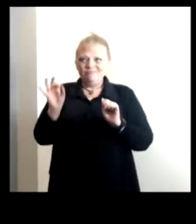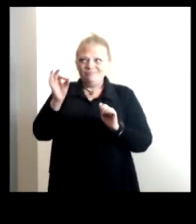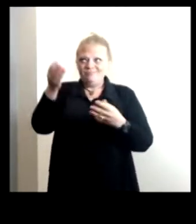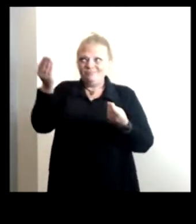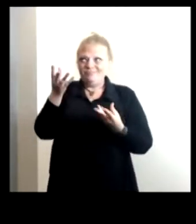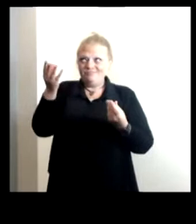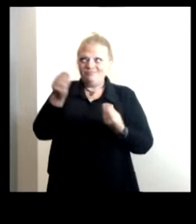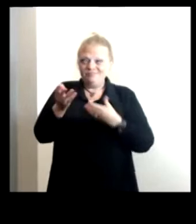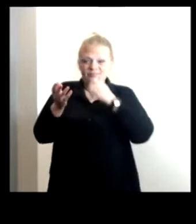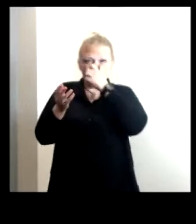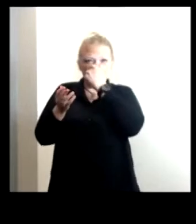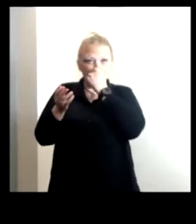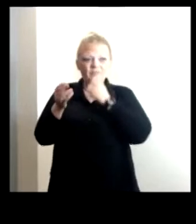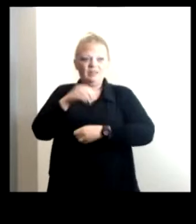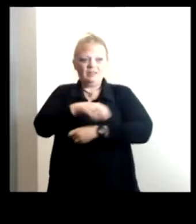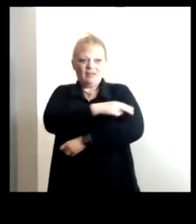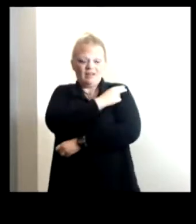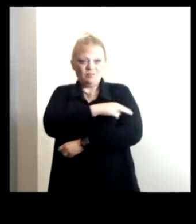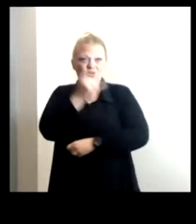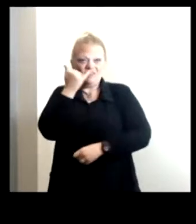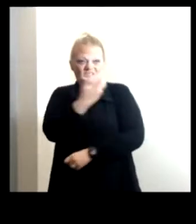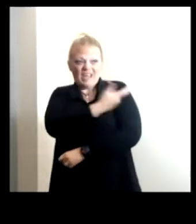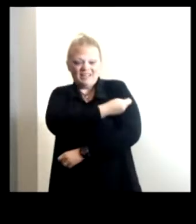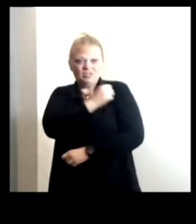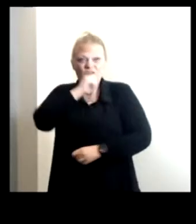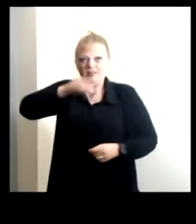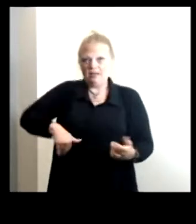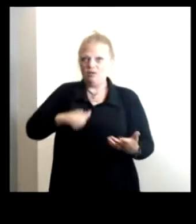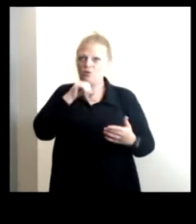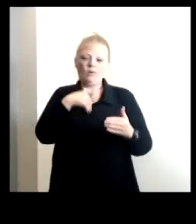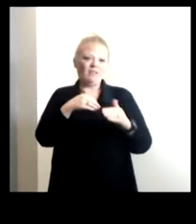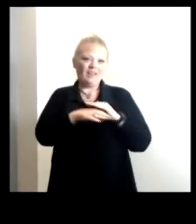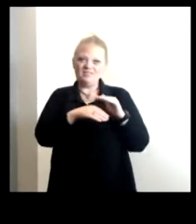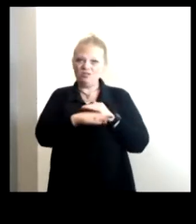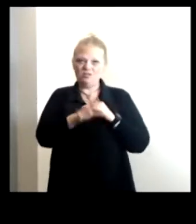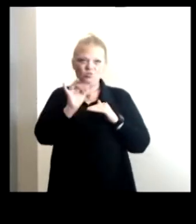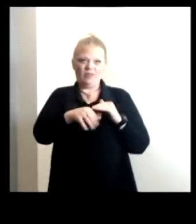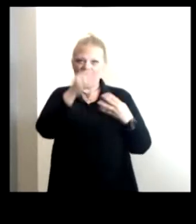that are hospitalized any one time, whether they're vaccinated or not. We don't have access to the